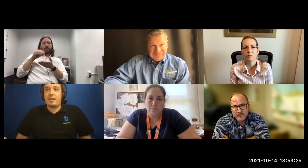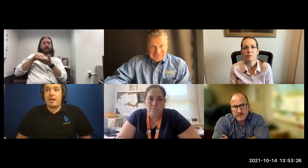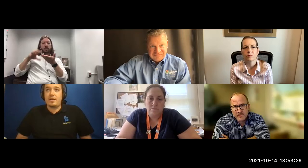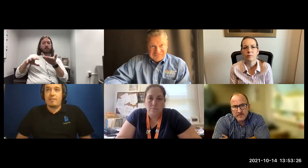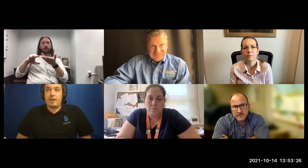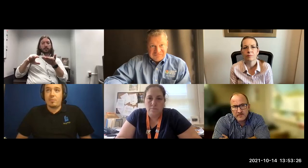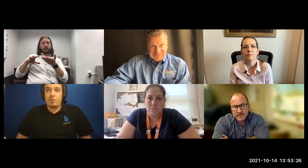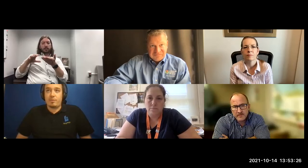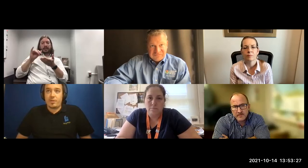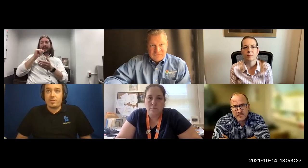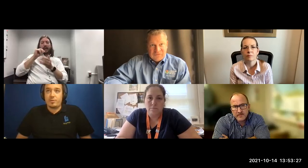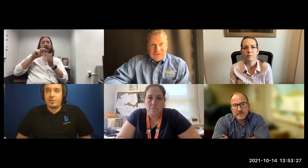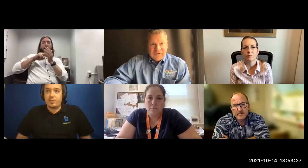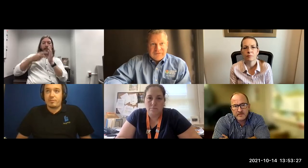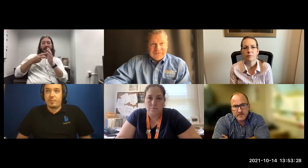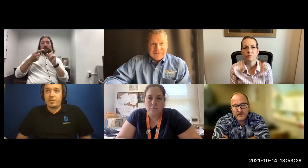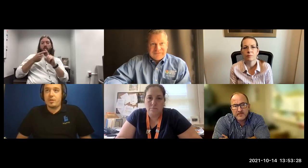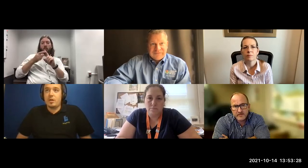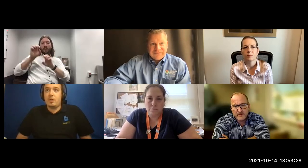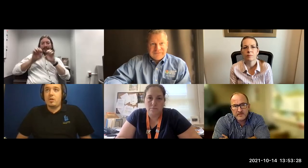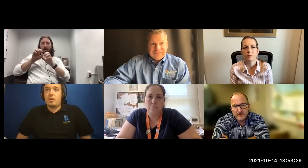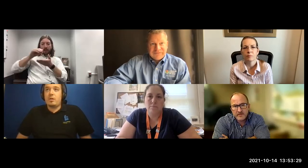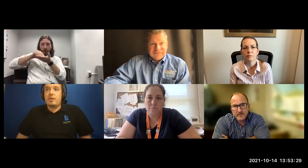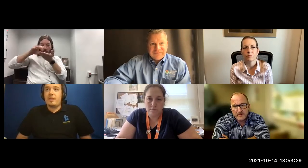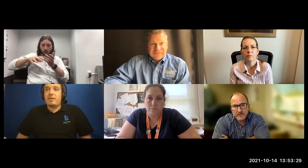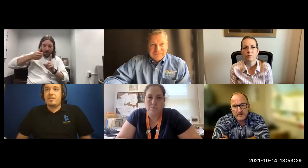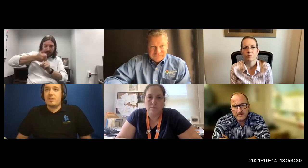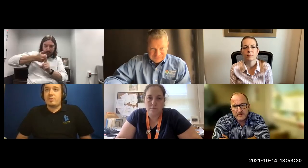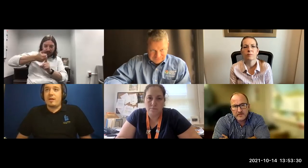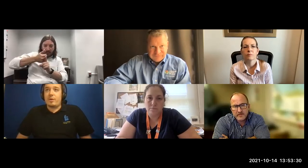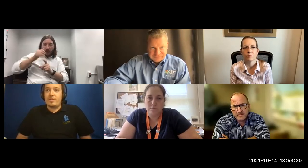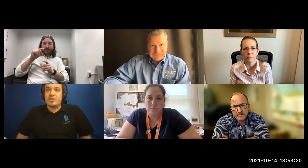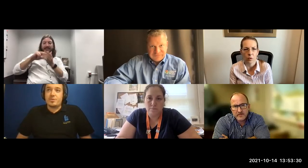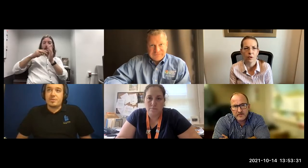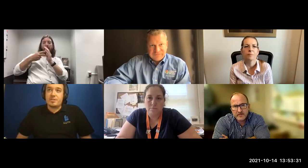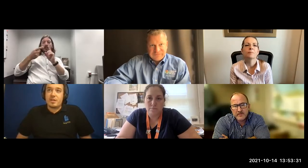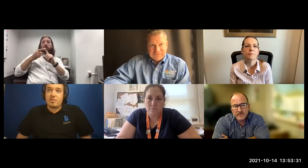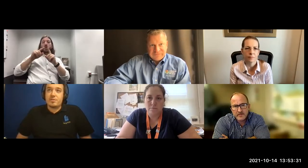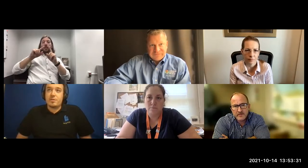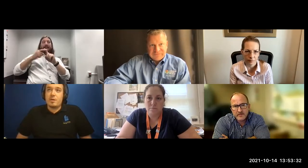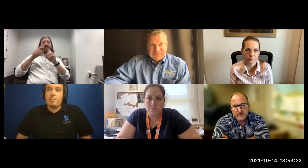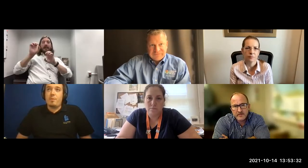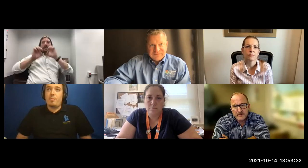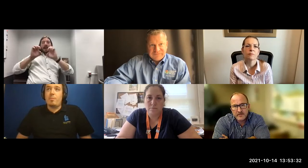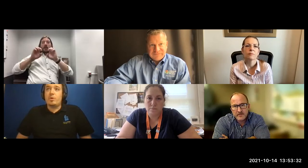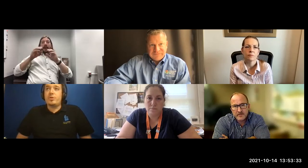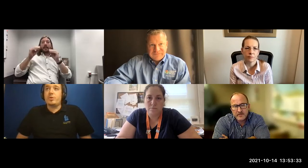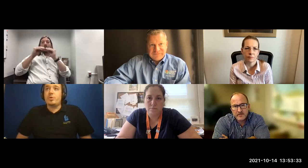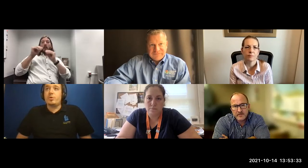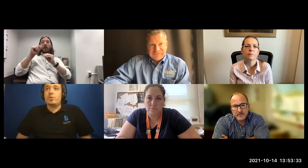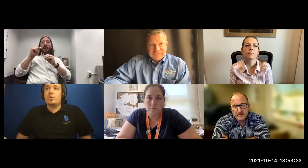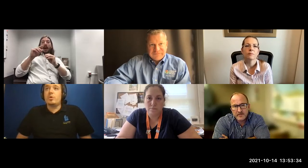not have any identifiable information or student information. The intent is not to evaluate the students themselves, but